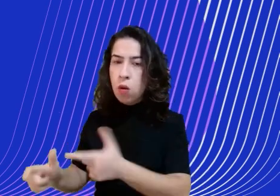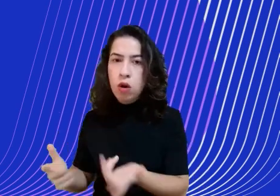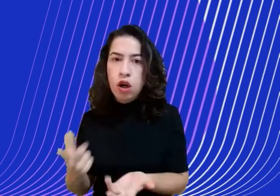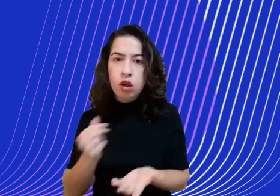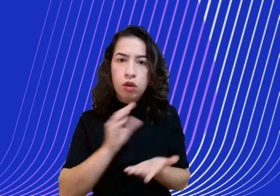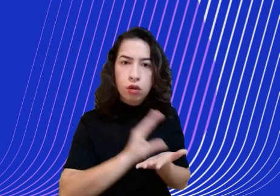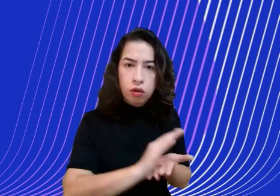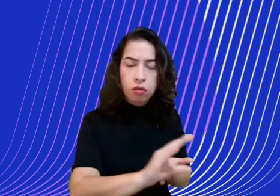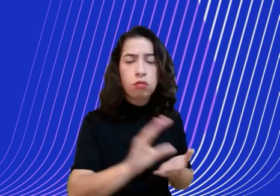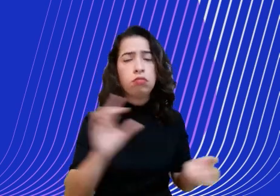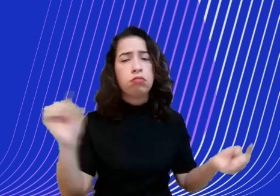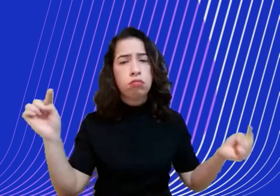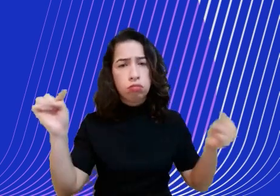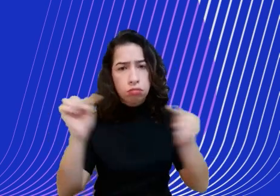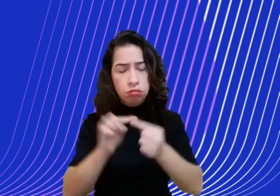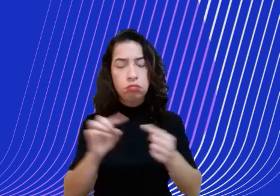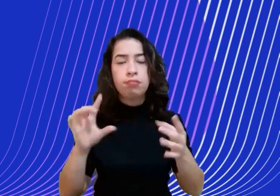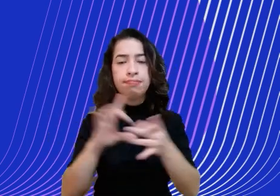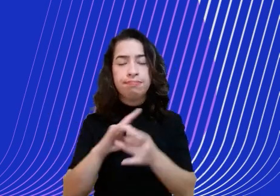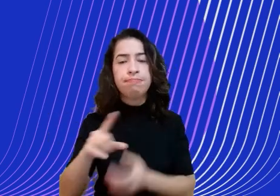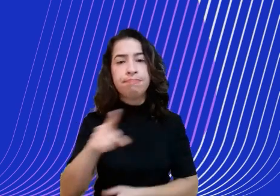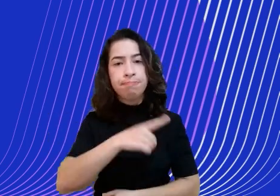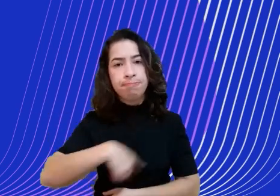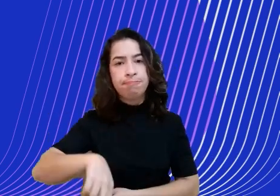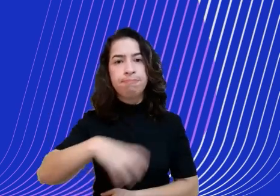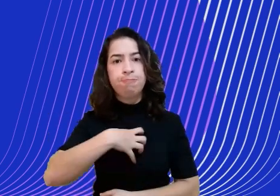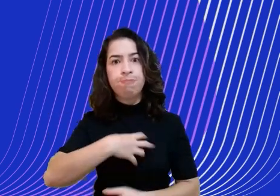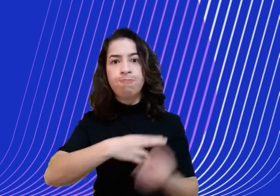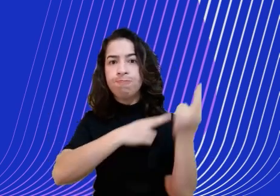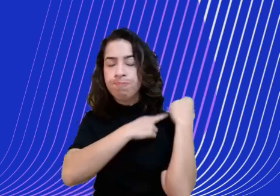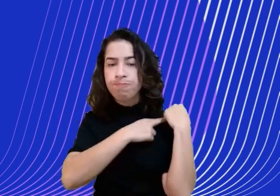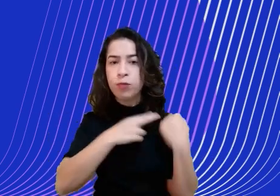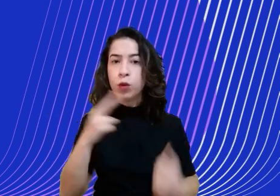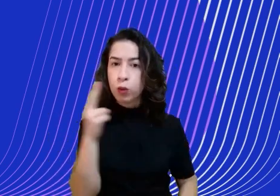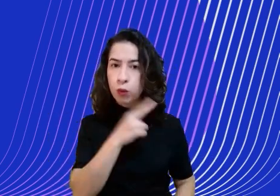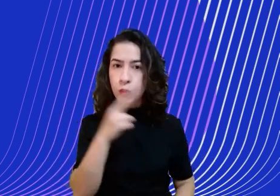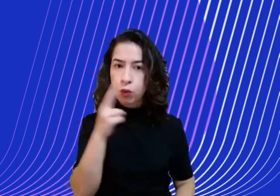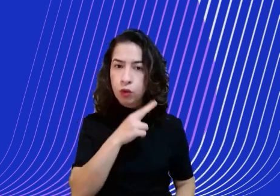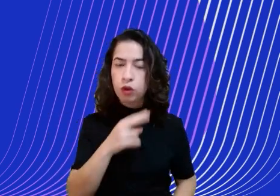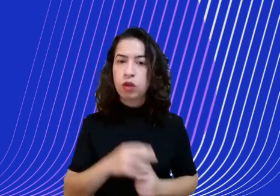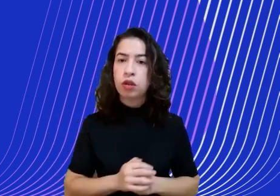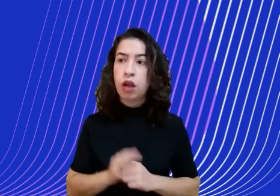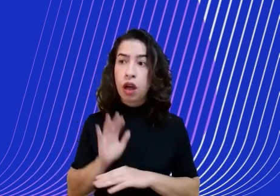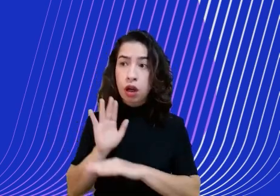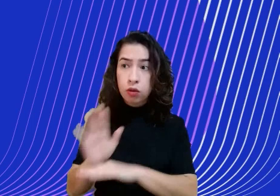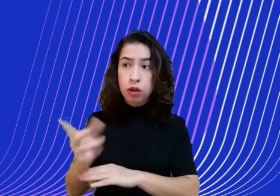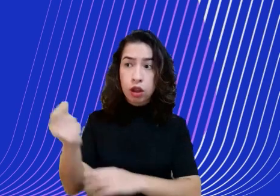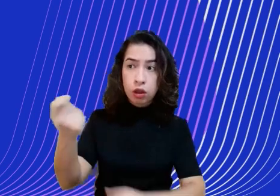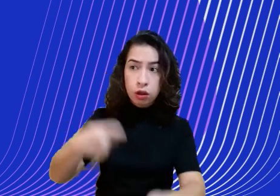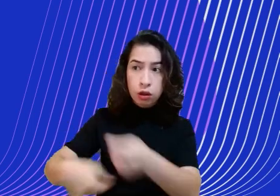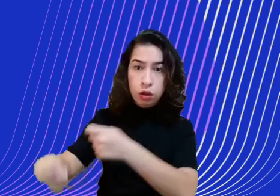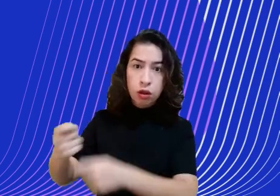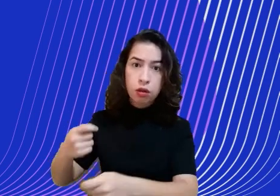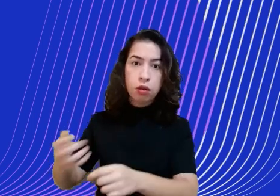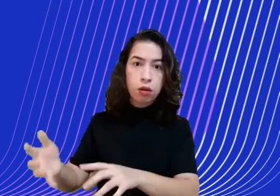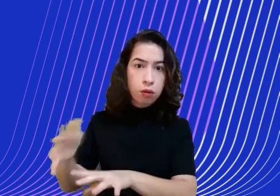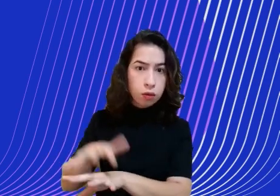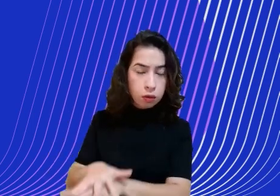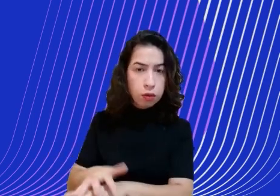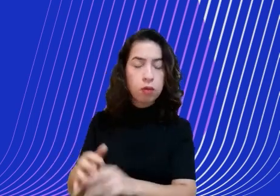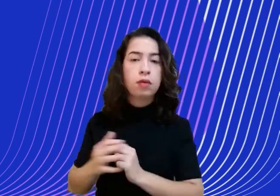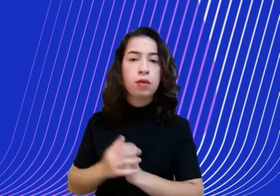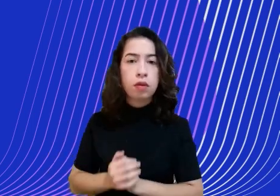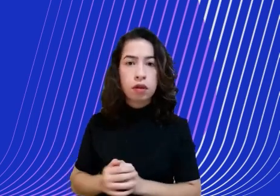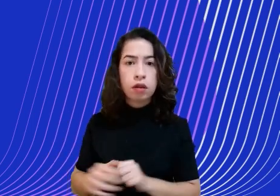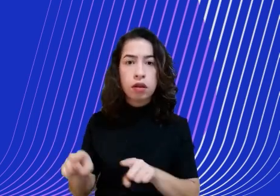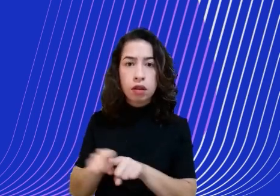investing, it relates to that. We have the responsibility, the urgent responsibility, to collaborate to a more inclusive economy, with an